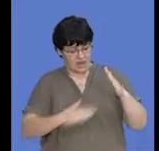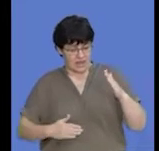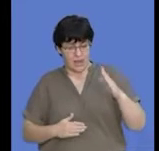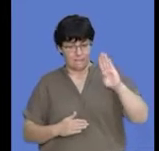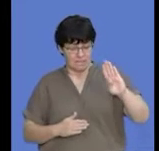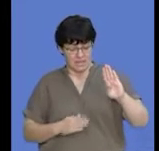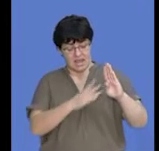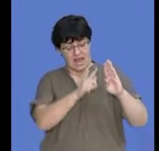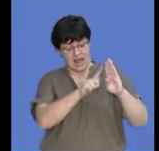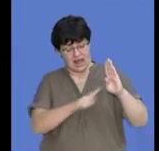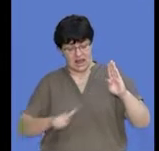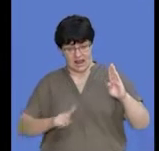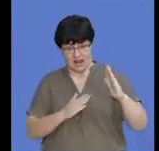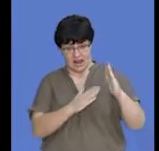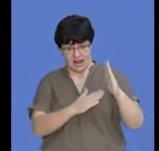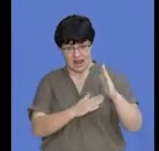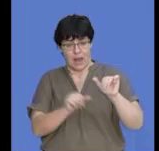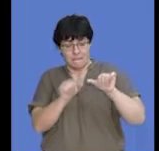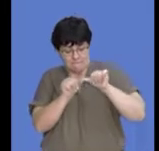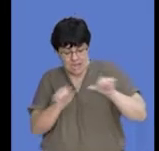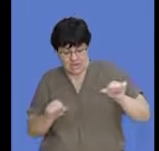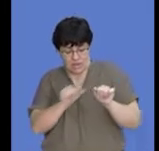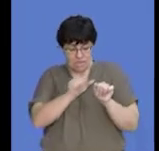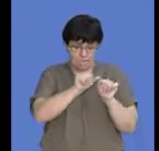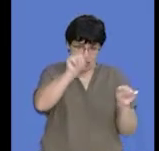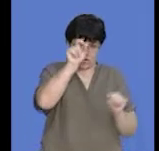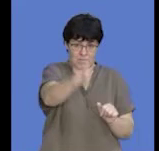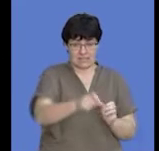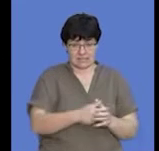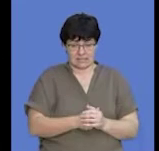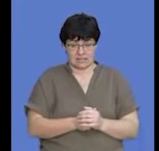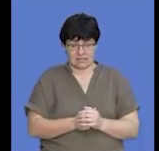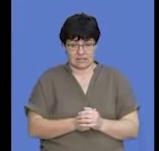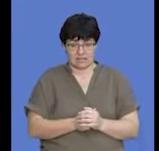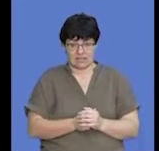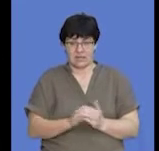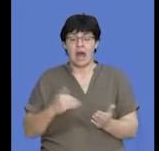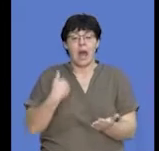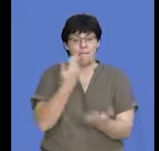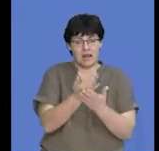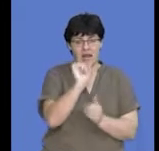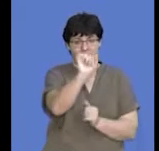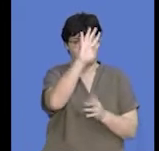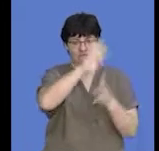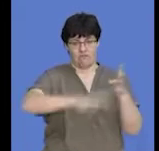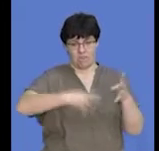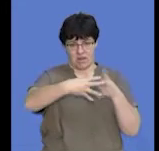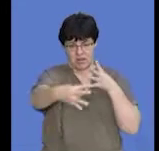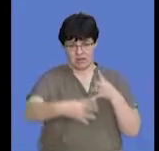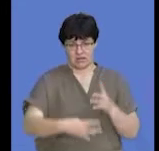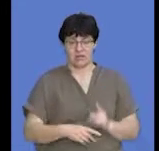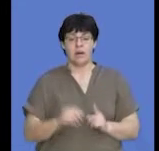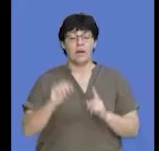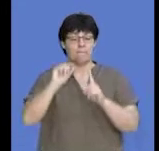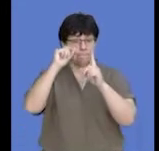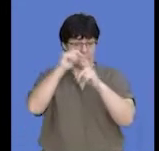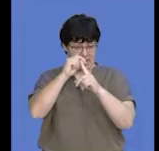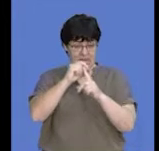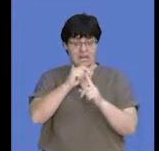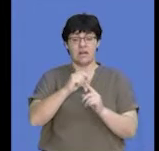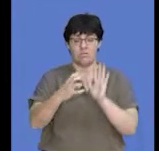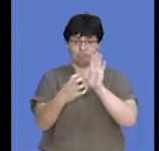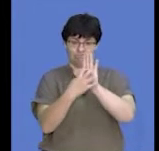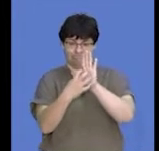length. These must be measured and applied to your formula. That was point P on the map